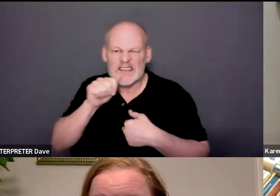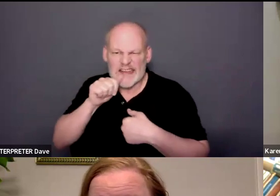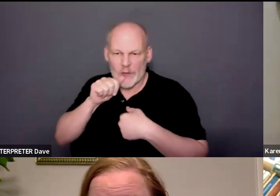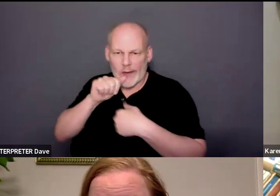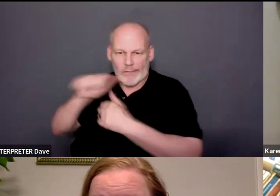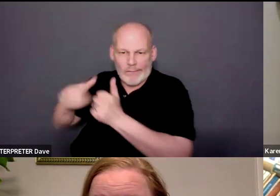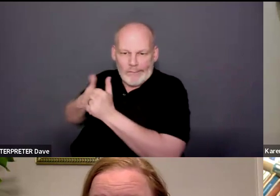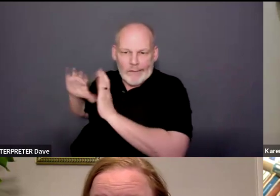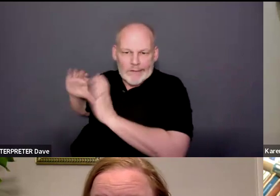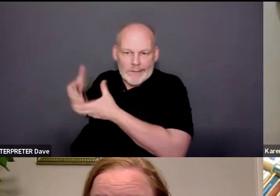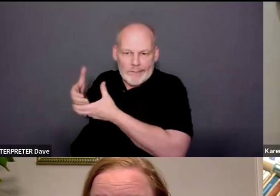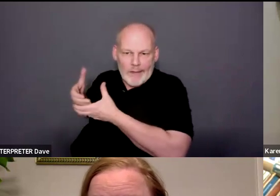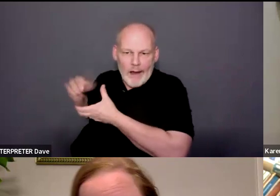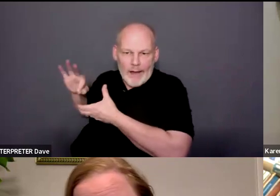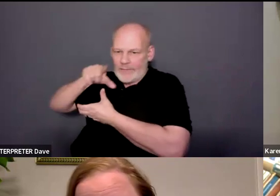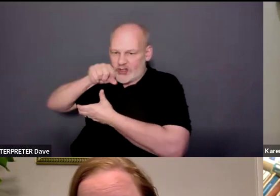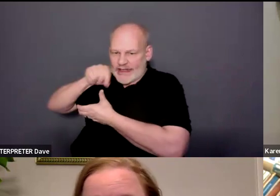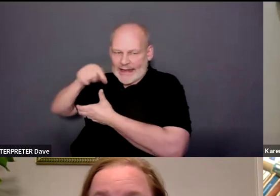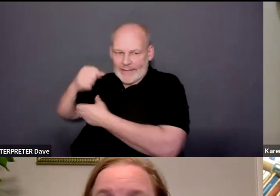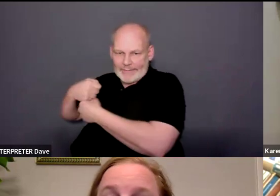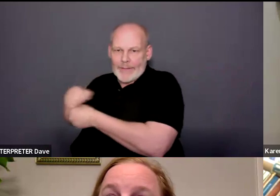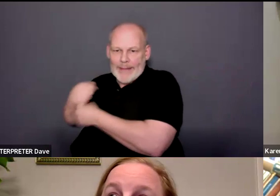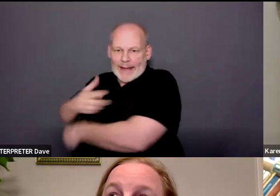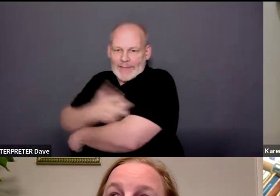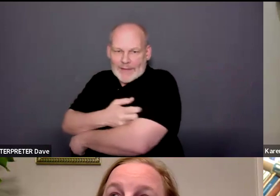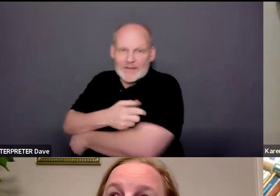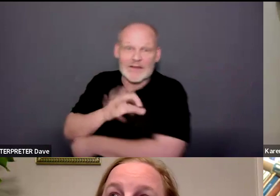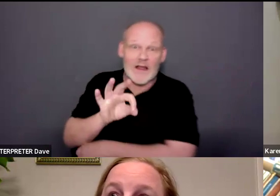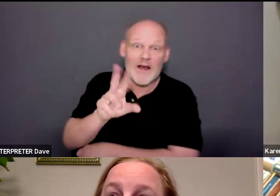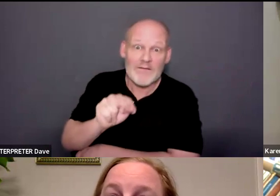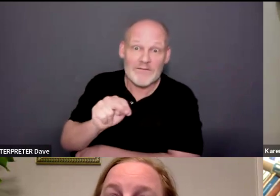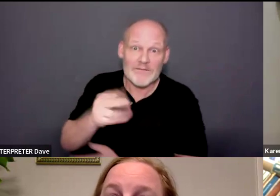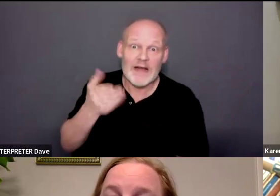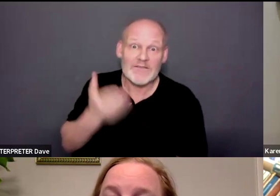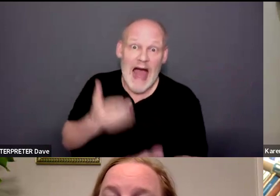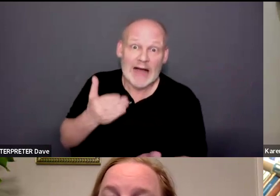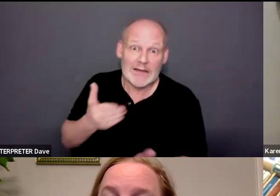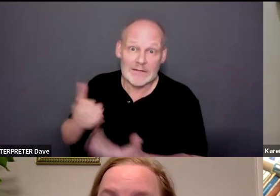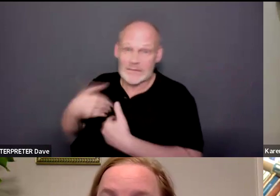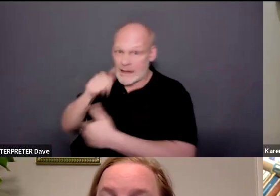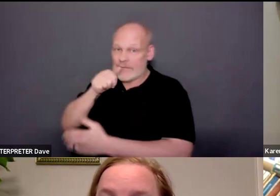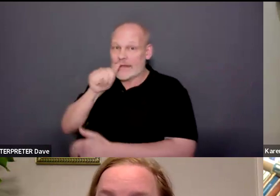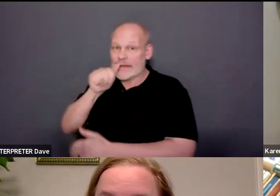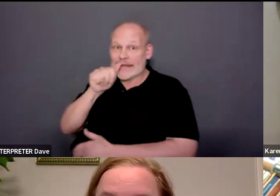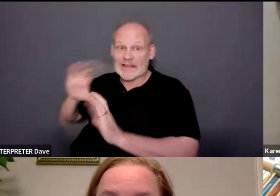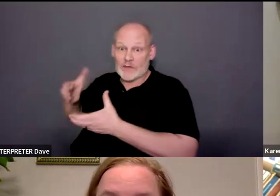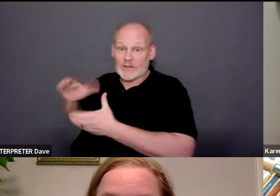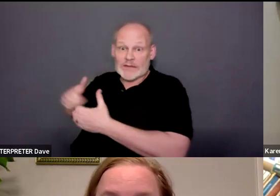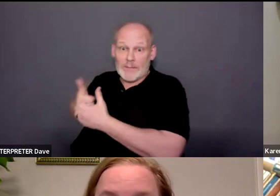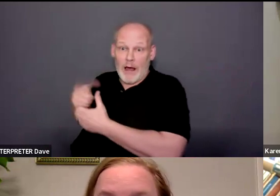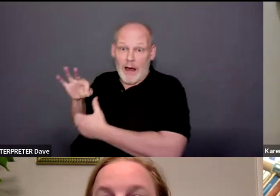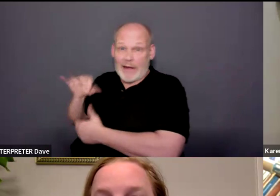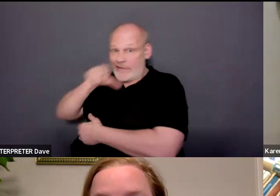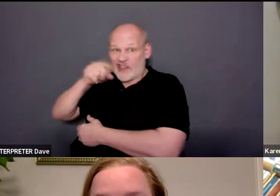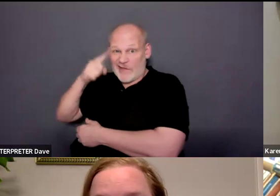for the flu vaccine every year. Another fun fact. But yes, once avian